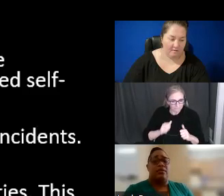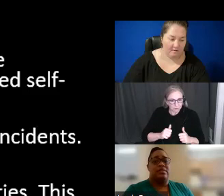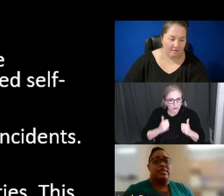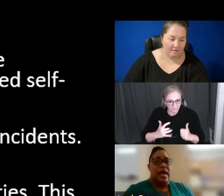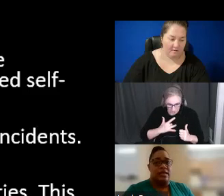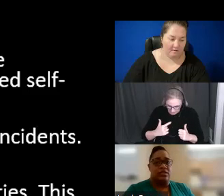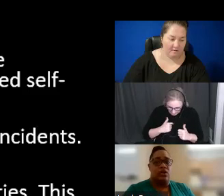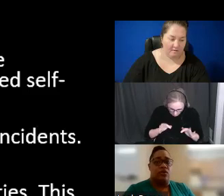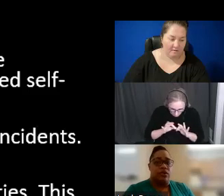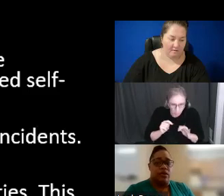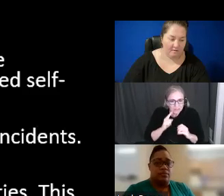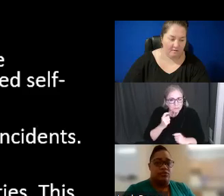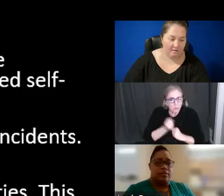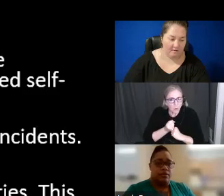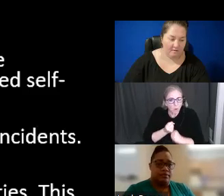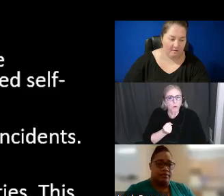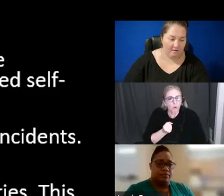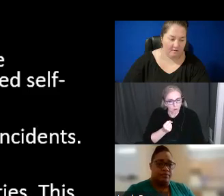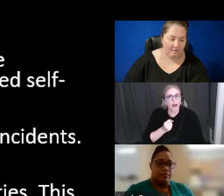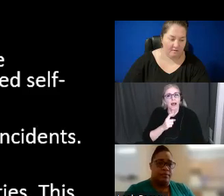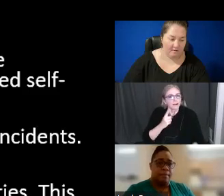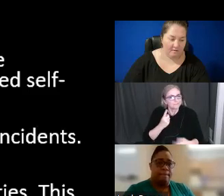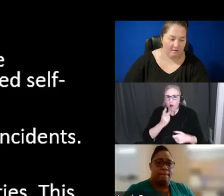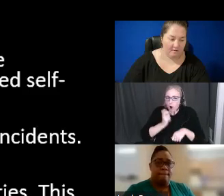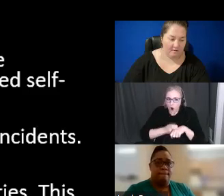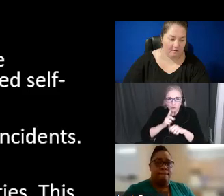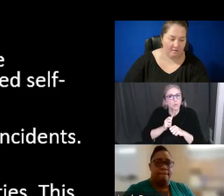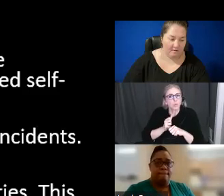their ability to actually overcome trauma.